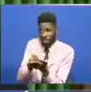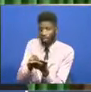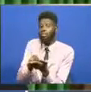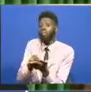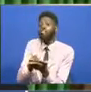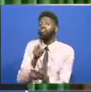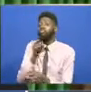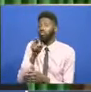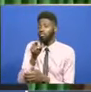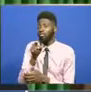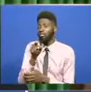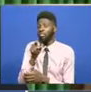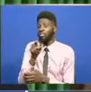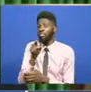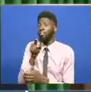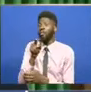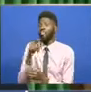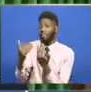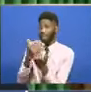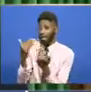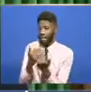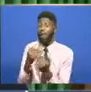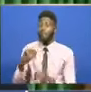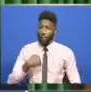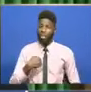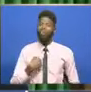I want to promise you,